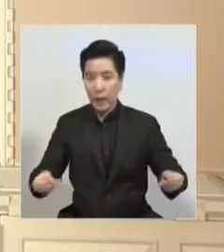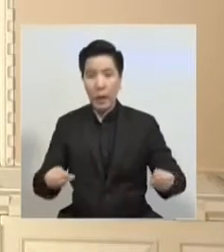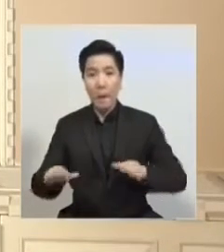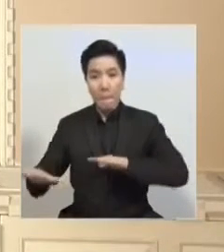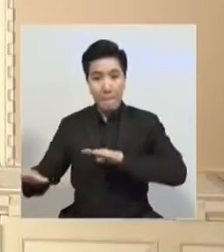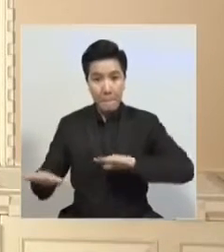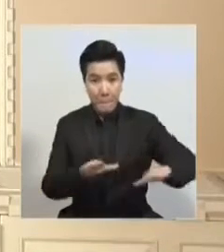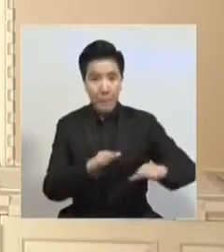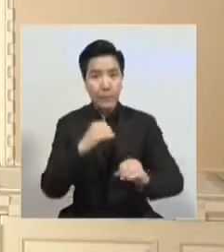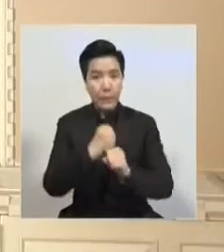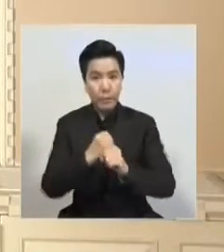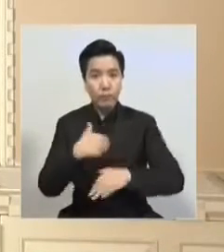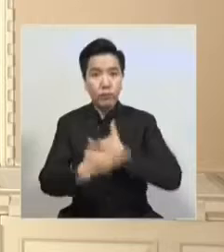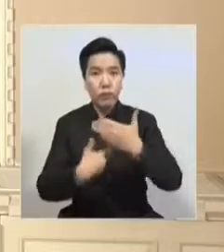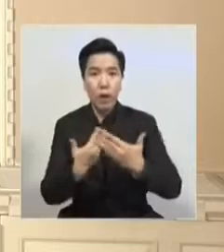Yes, certainly.